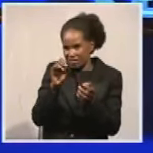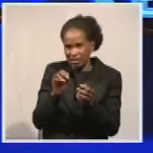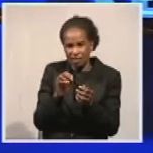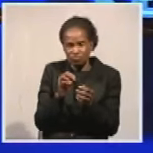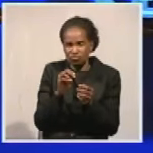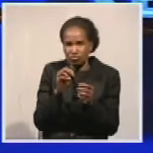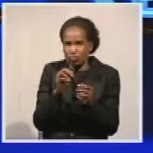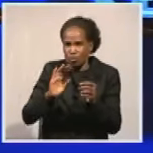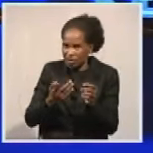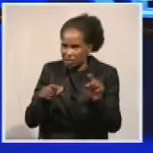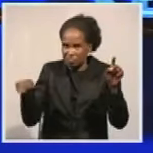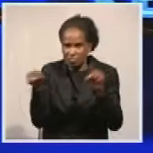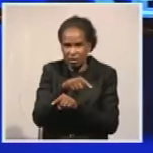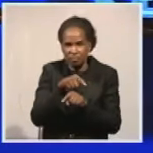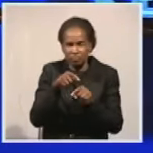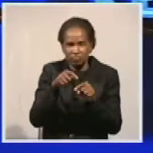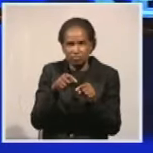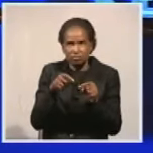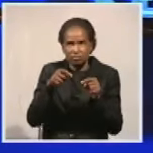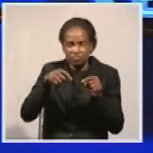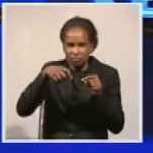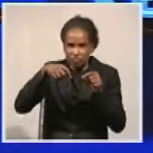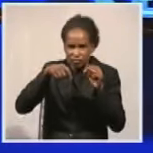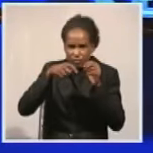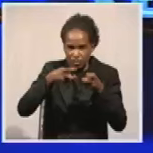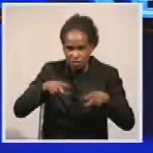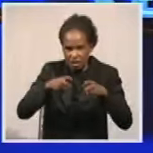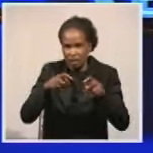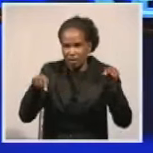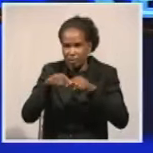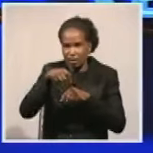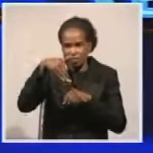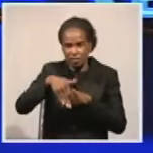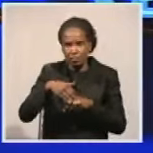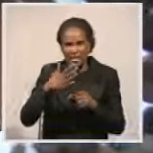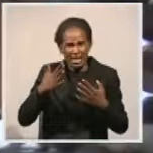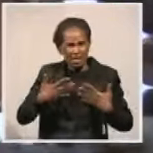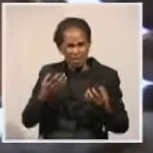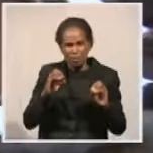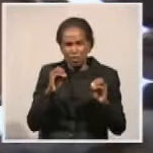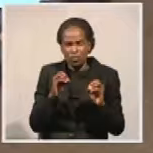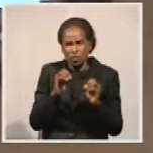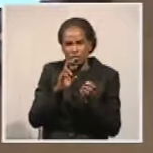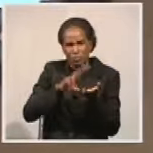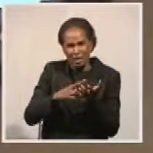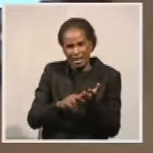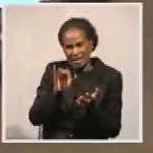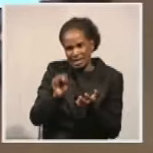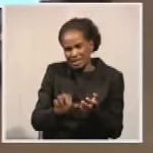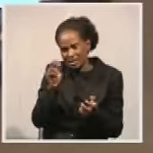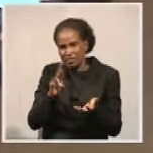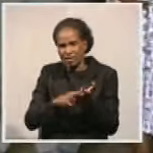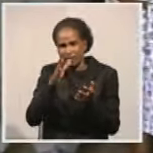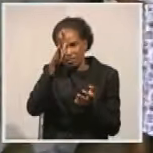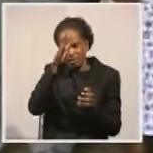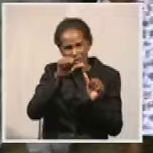And we relied on the future, hoping that after independence we